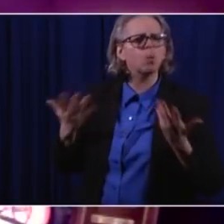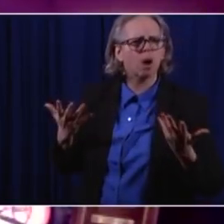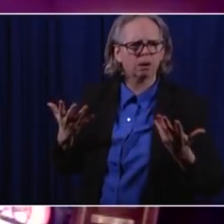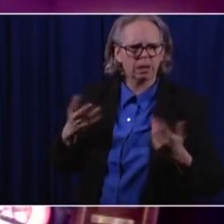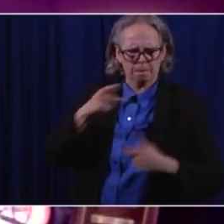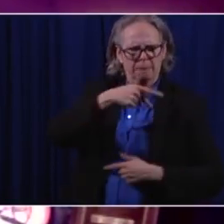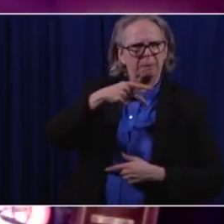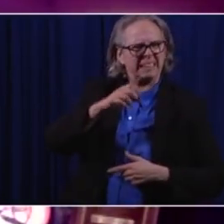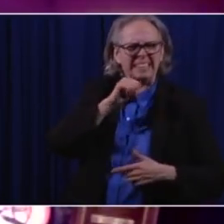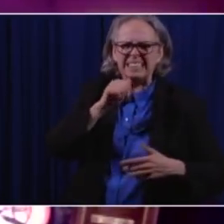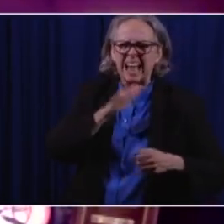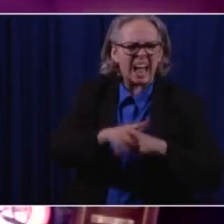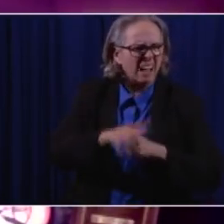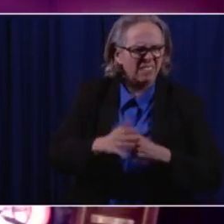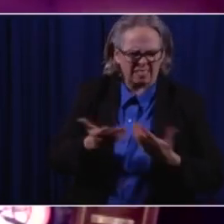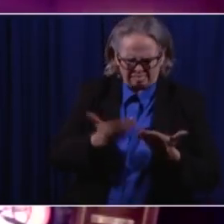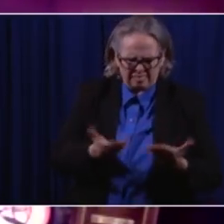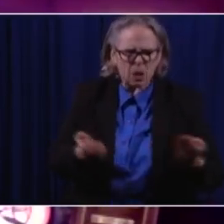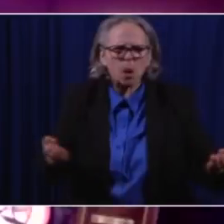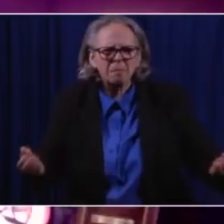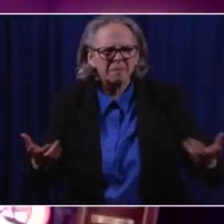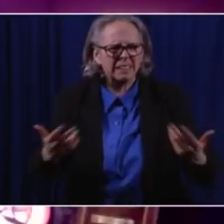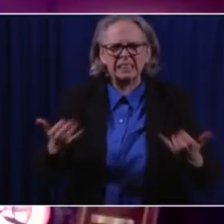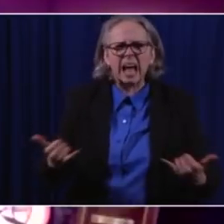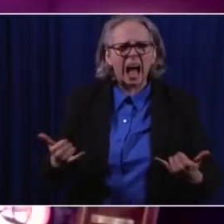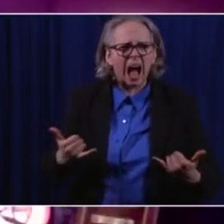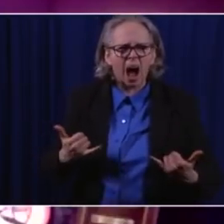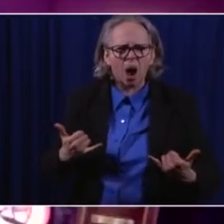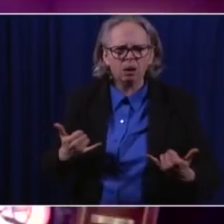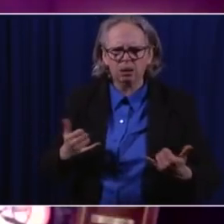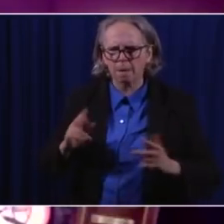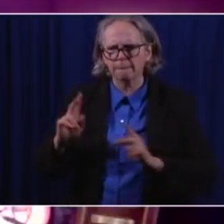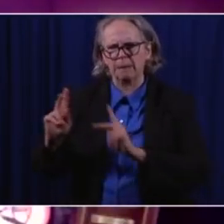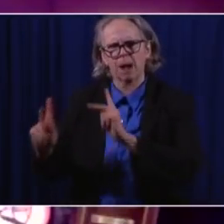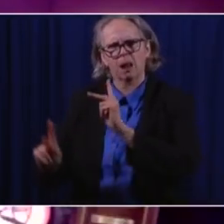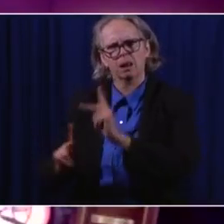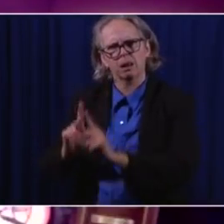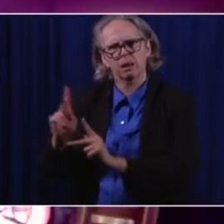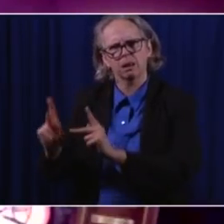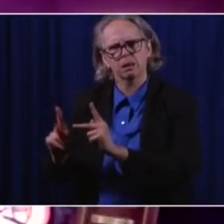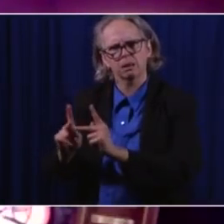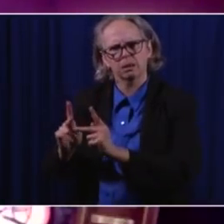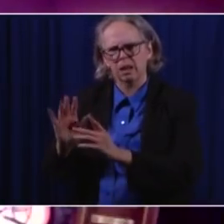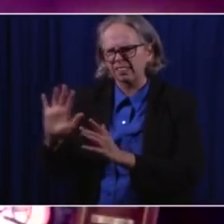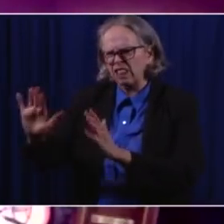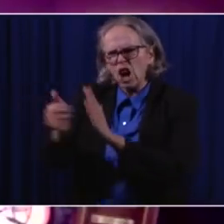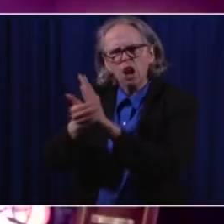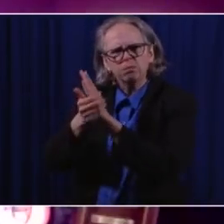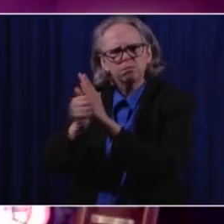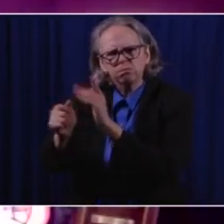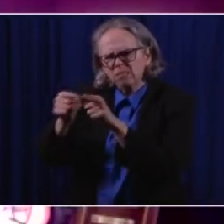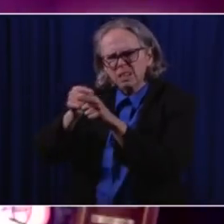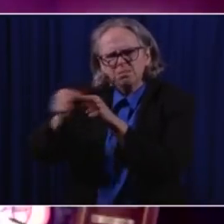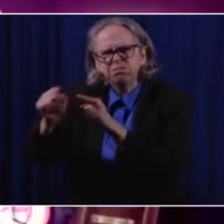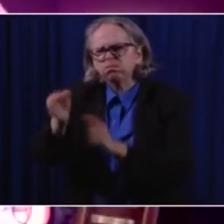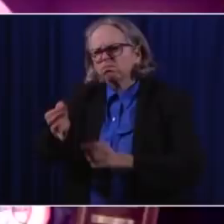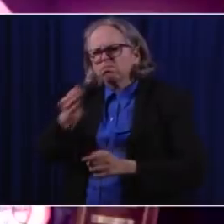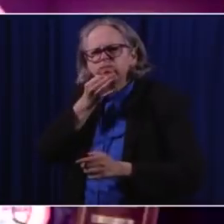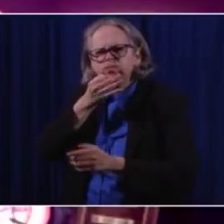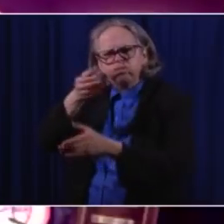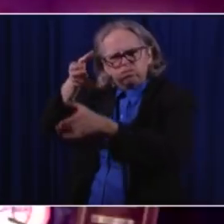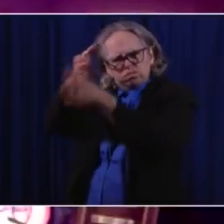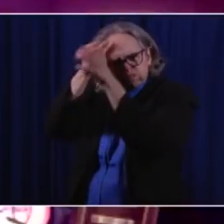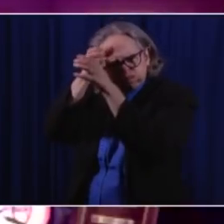the issue now. It is manpower. It is the skilled resources. People are tired, just as they said. I have the privilege of working with